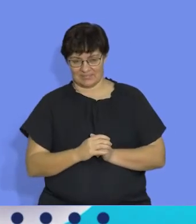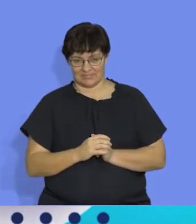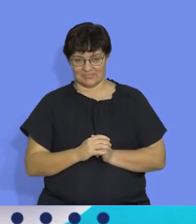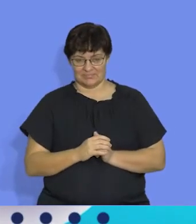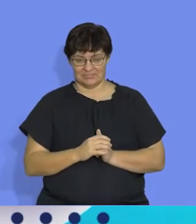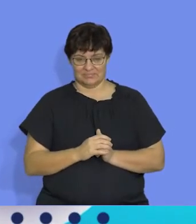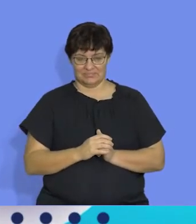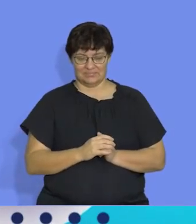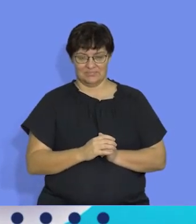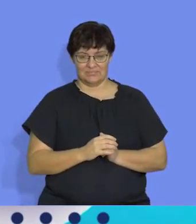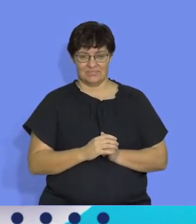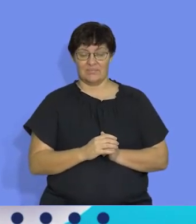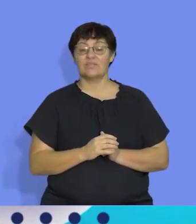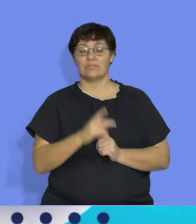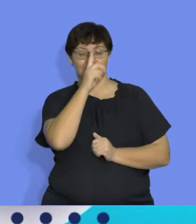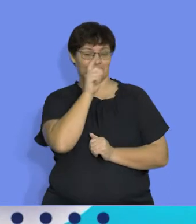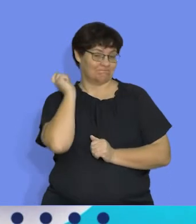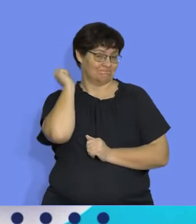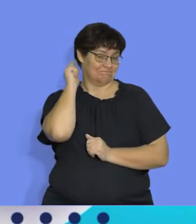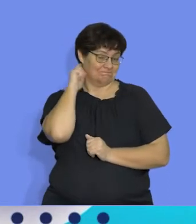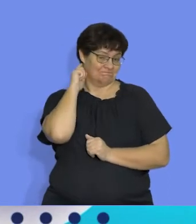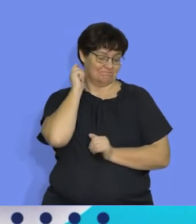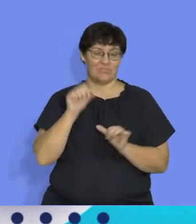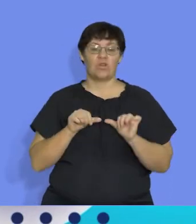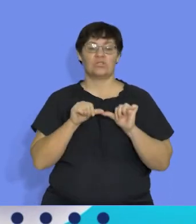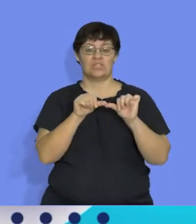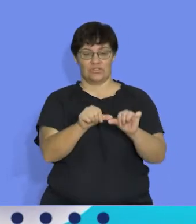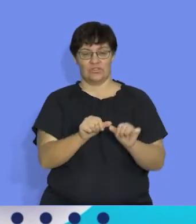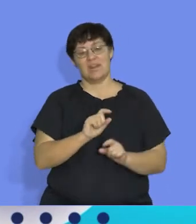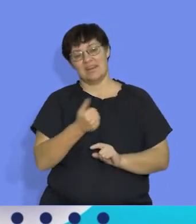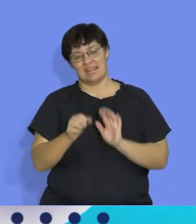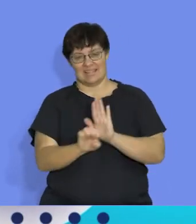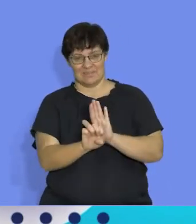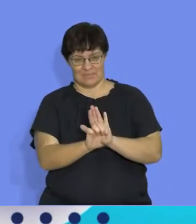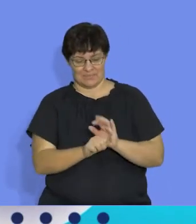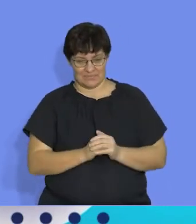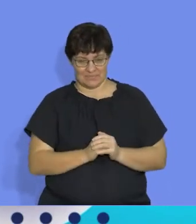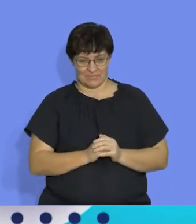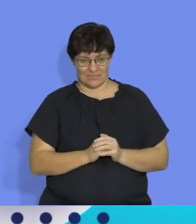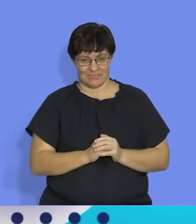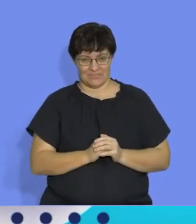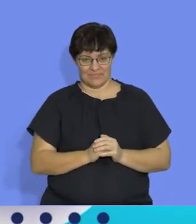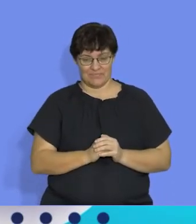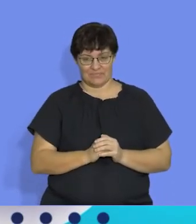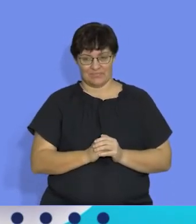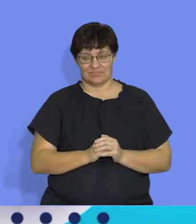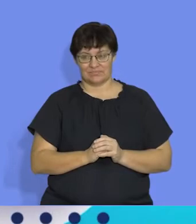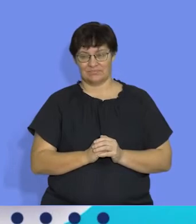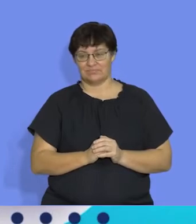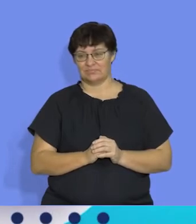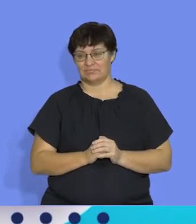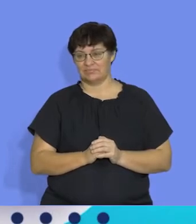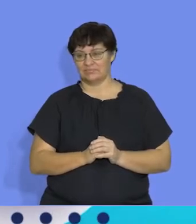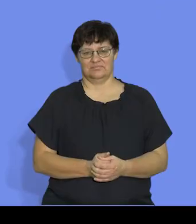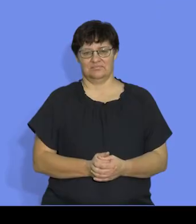actual term number. So please keep that in mind as we move on to our next few examples. Let's have a look at the next